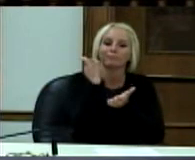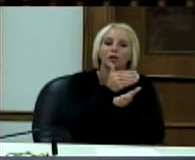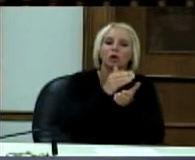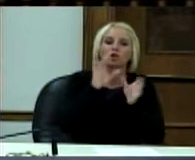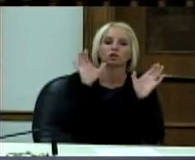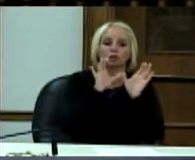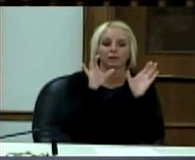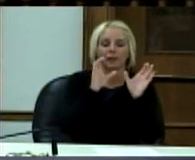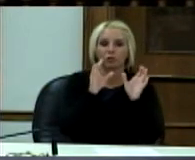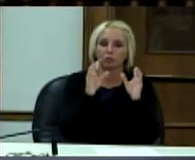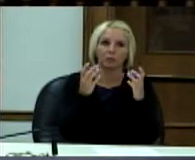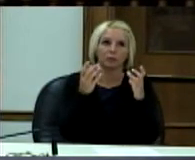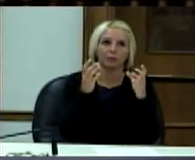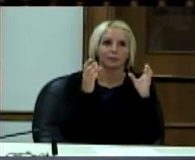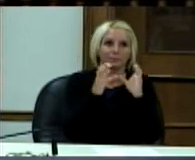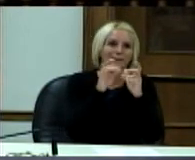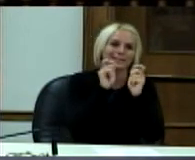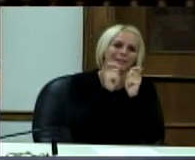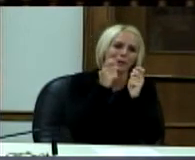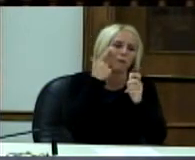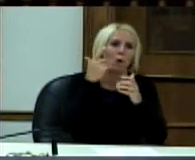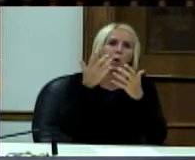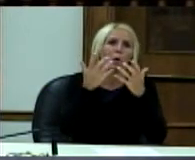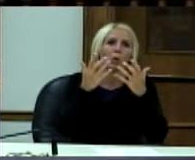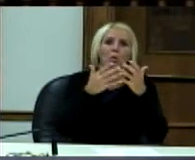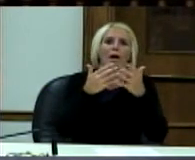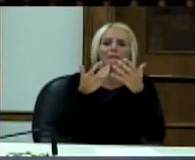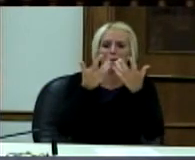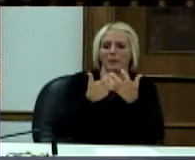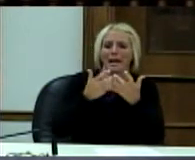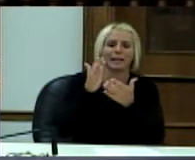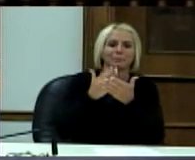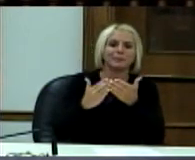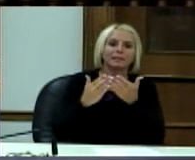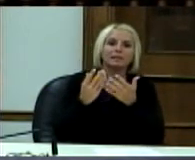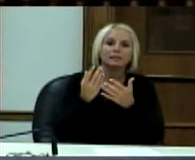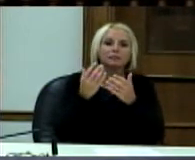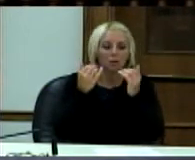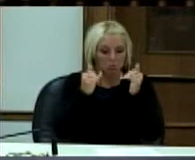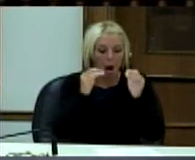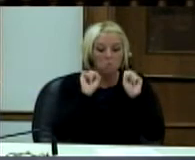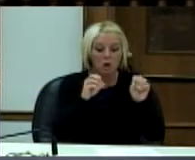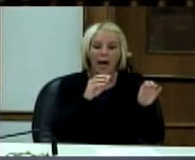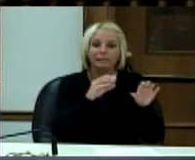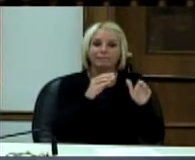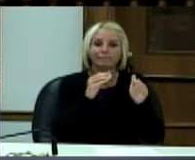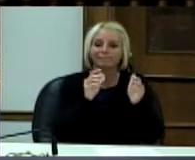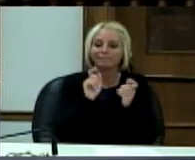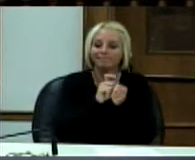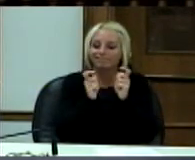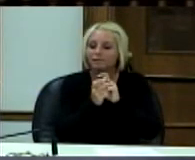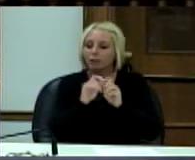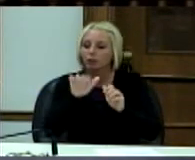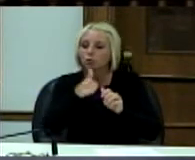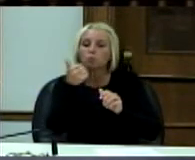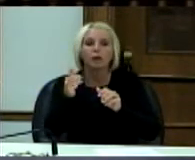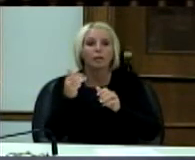torque, certification for whatever the mechanical pieces are for a mechanic. They can now move to another degree